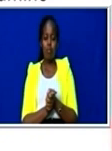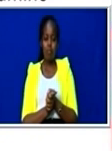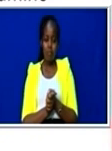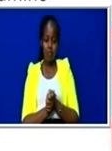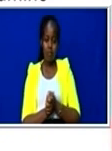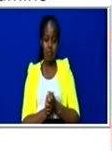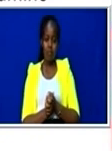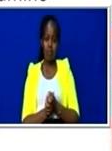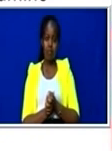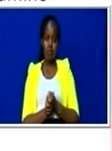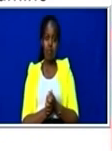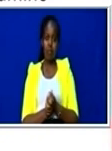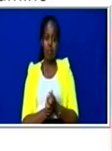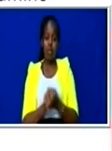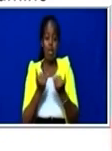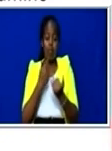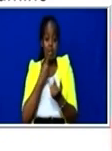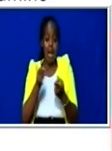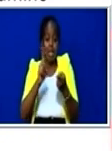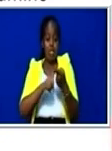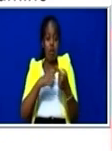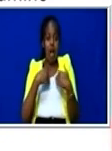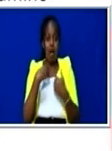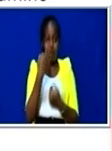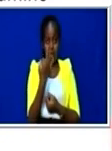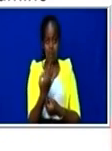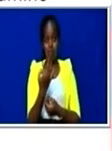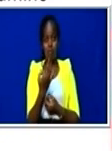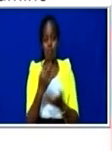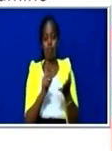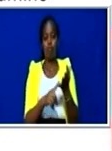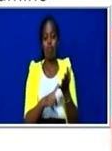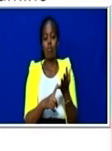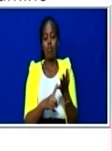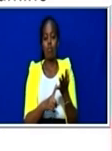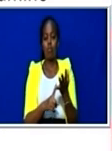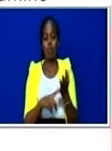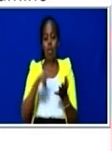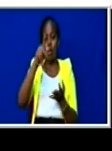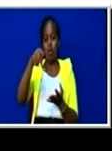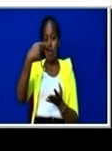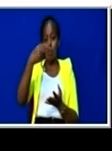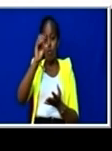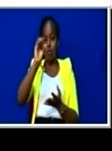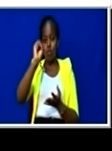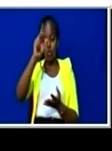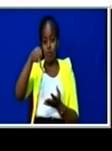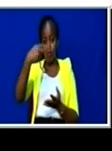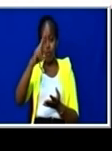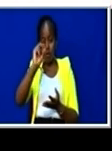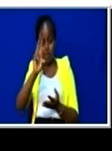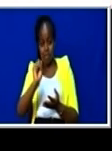chemicals of life. Yeah. So you say the additional elements in protein are phosphorus, sulfur,